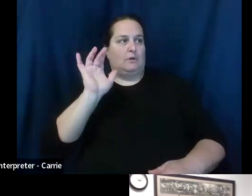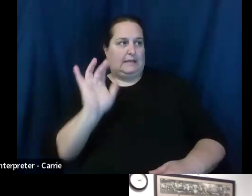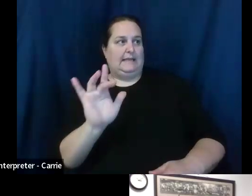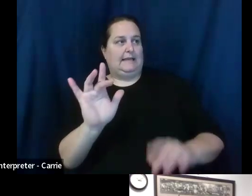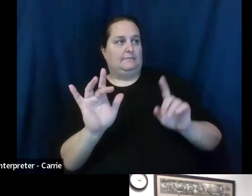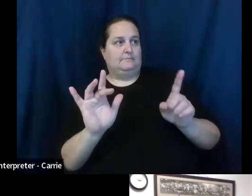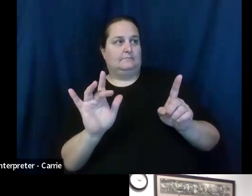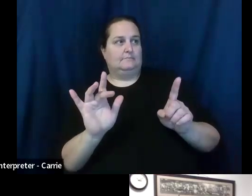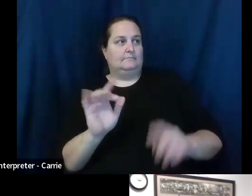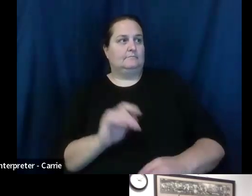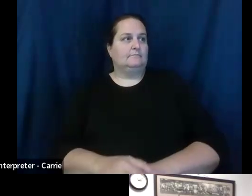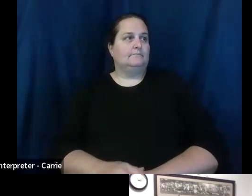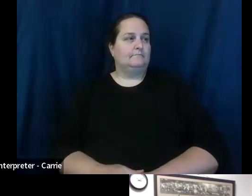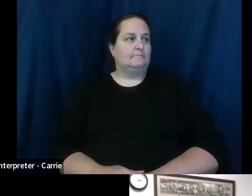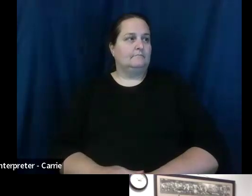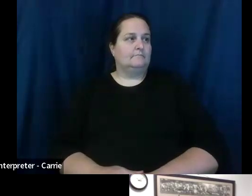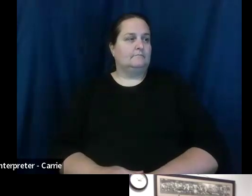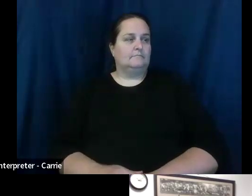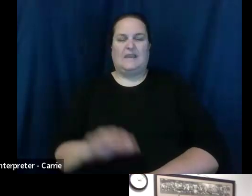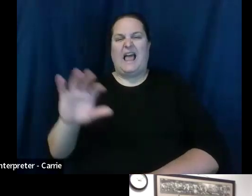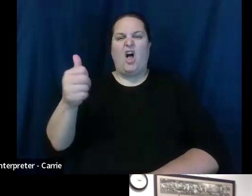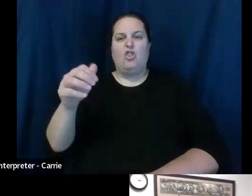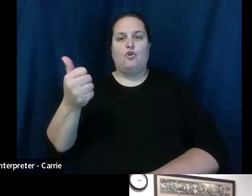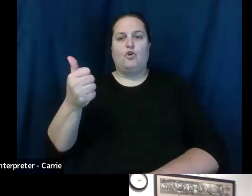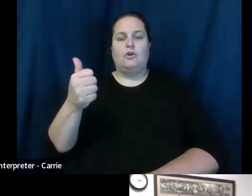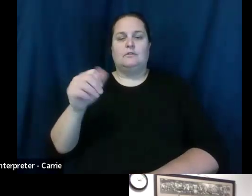answers for this one, so I can just kind of help you out.